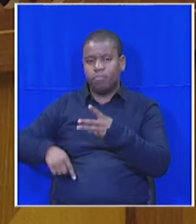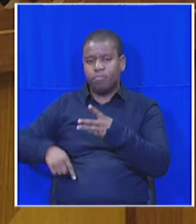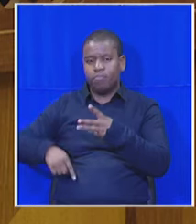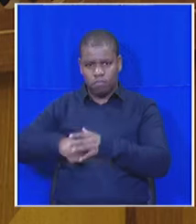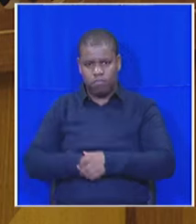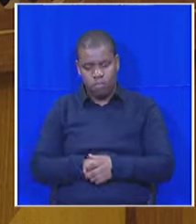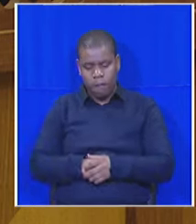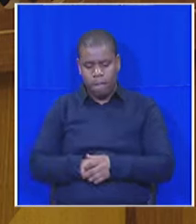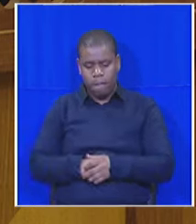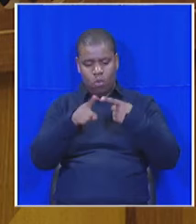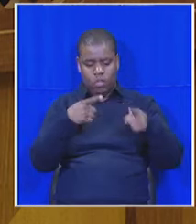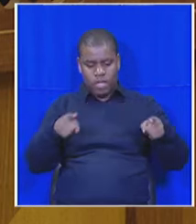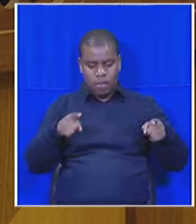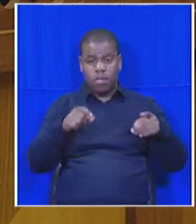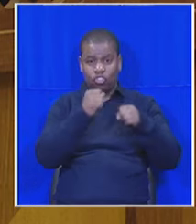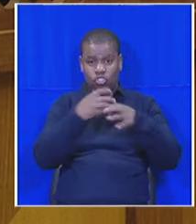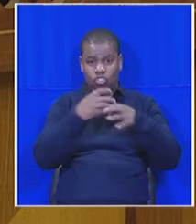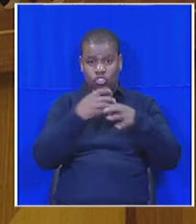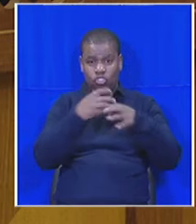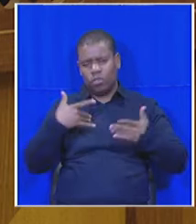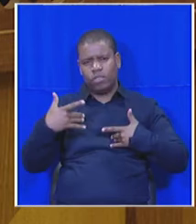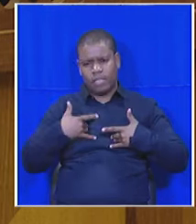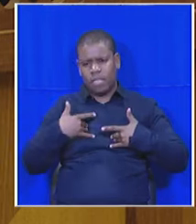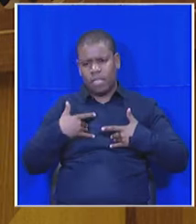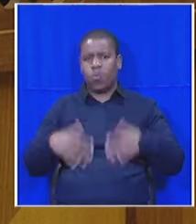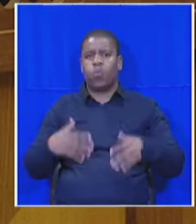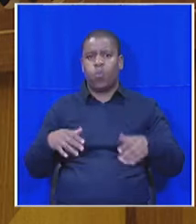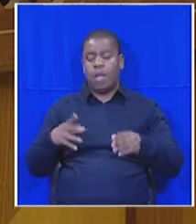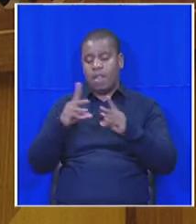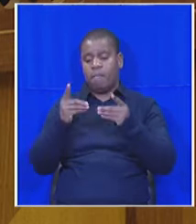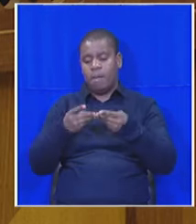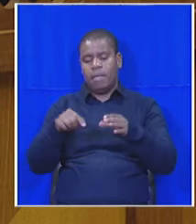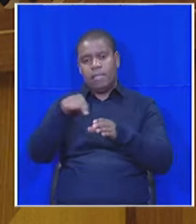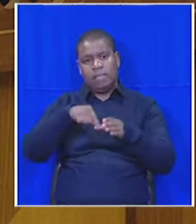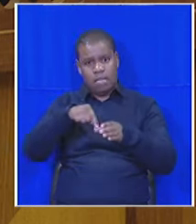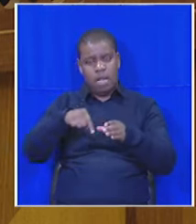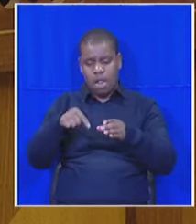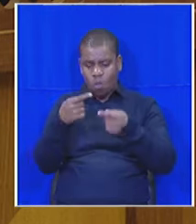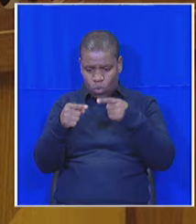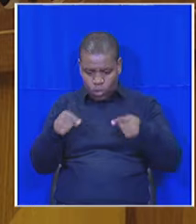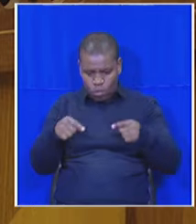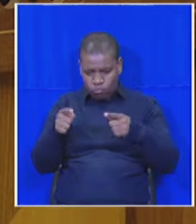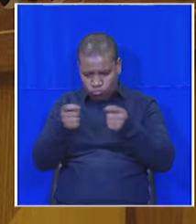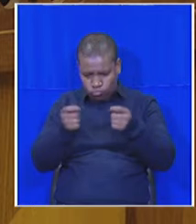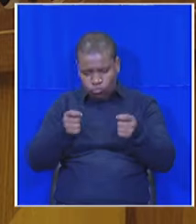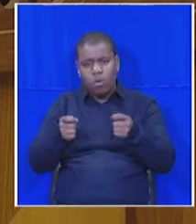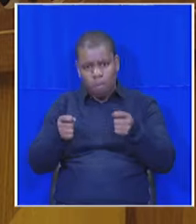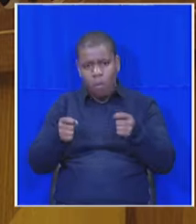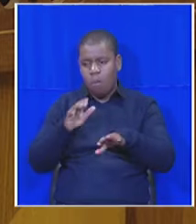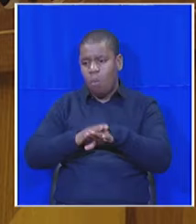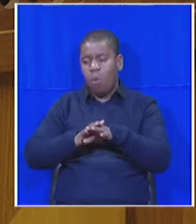the Auditor General has persistently raised concerns about the department's internal audit and control environment and its perennial